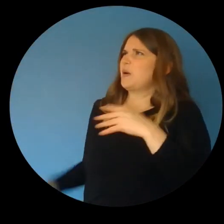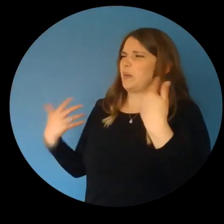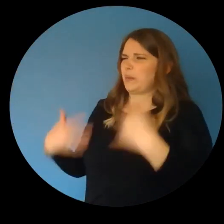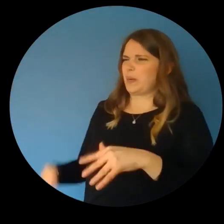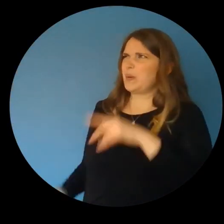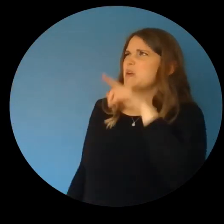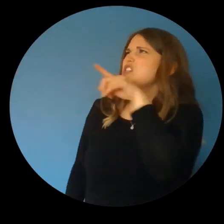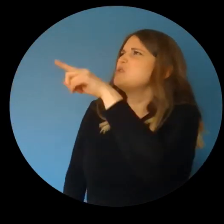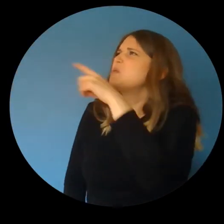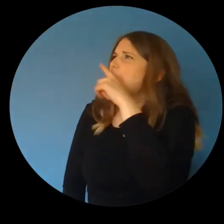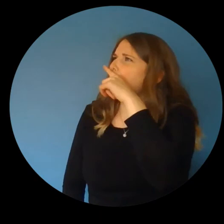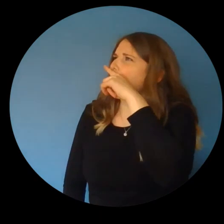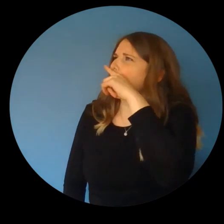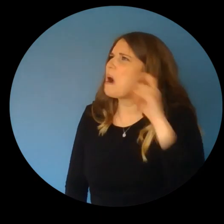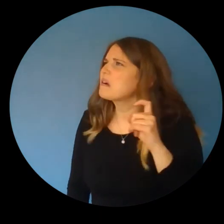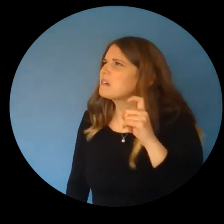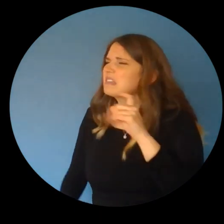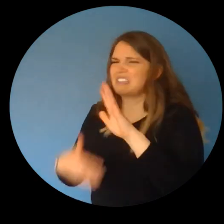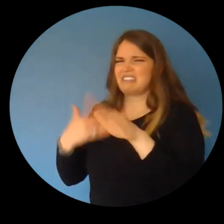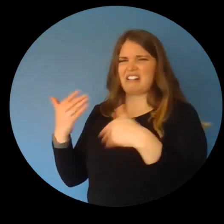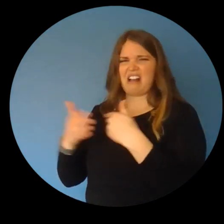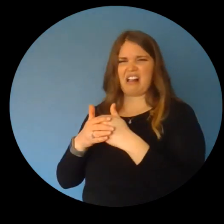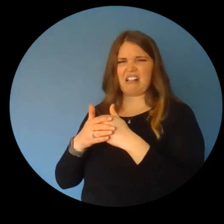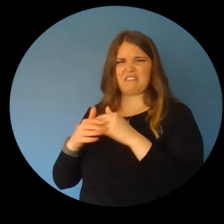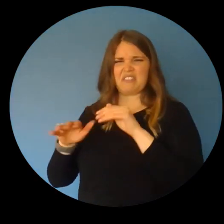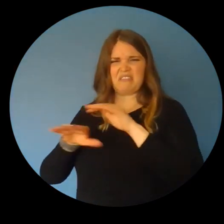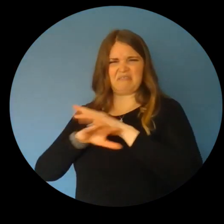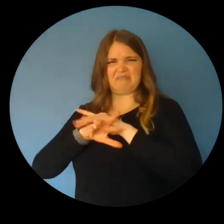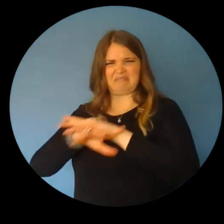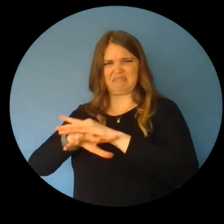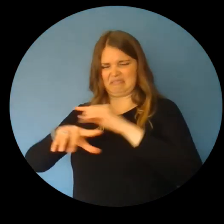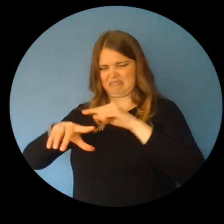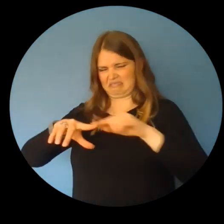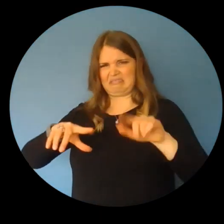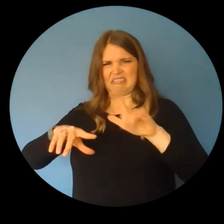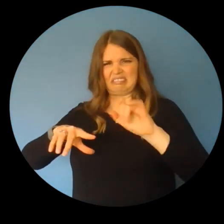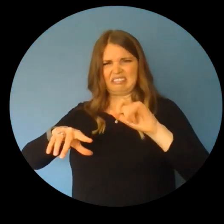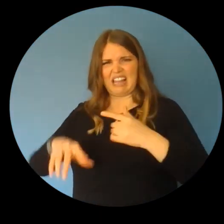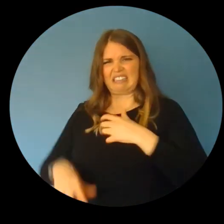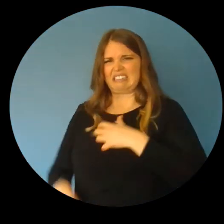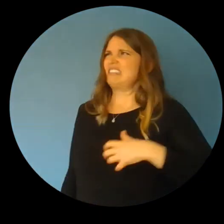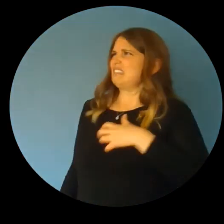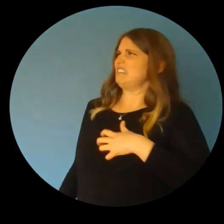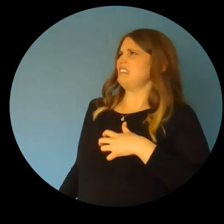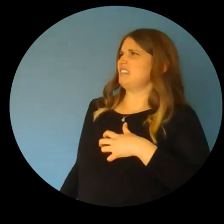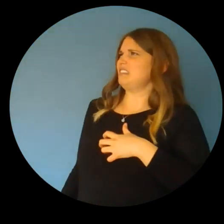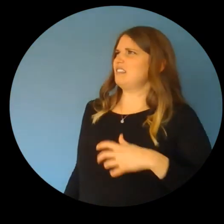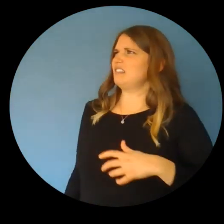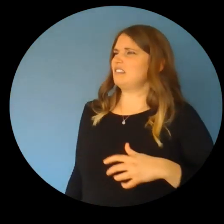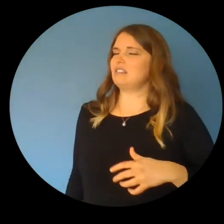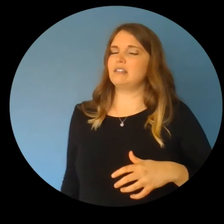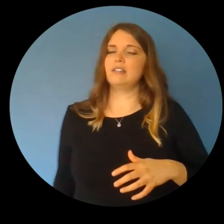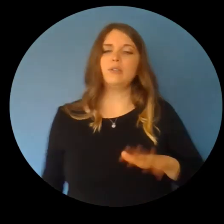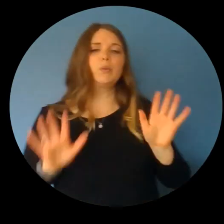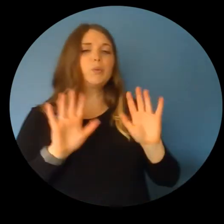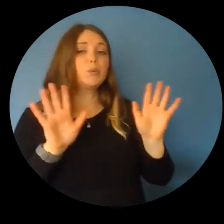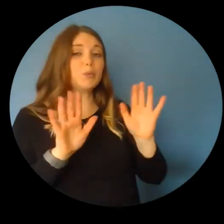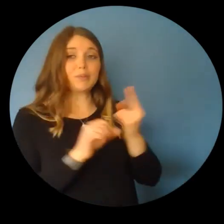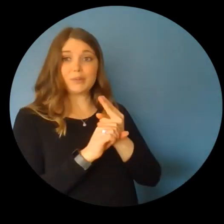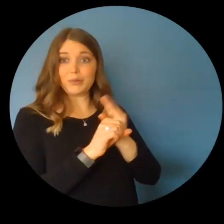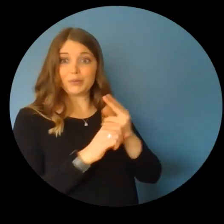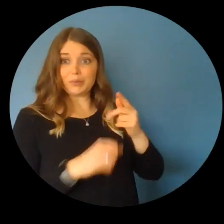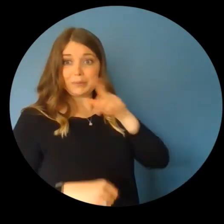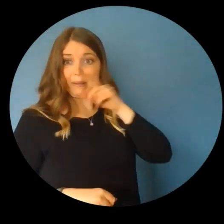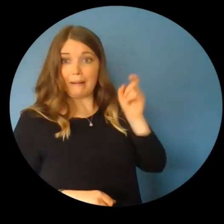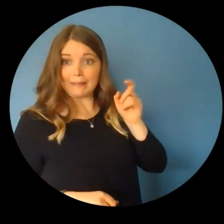ugly creature you are, with all of those spindly legs." "It can be useful to be ugly," said the spider. "People don't